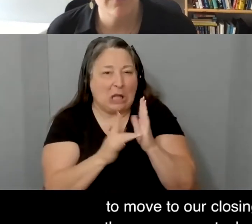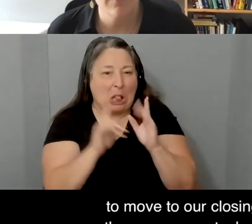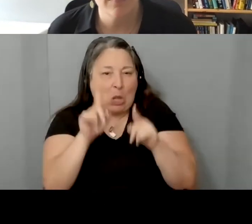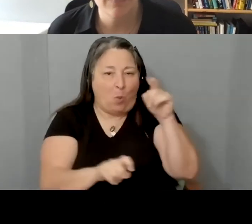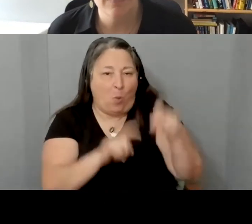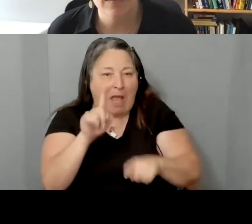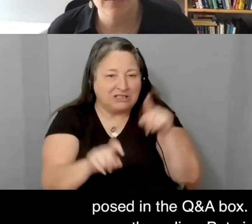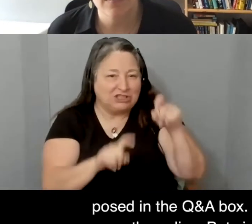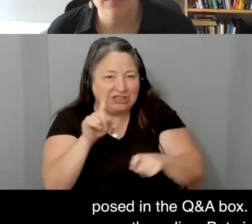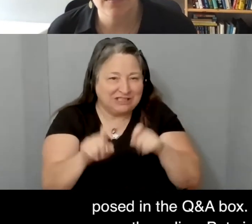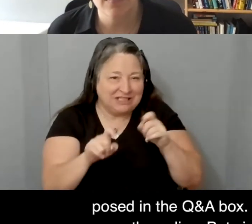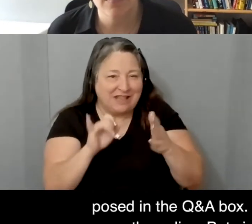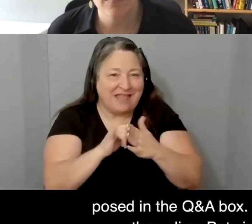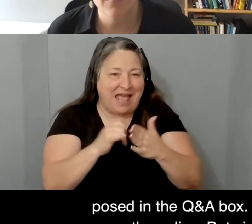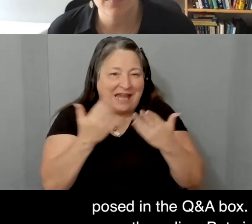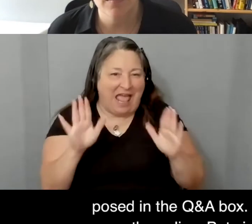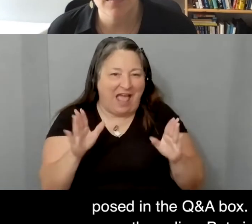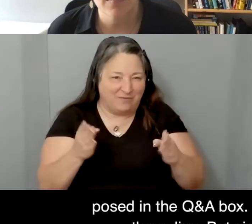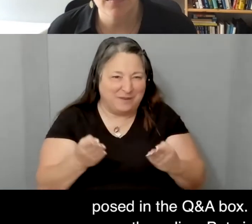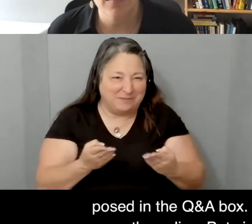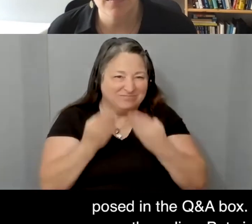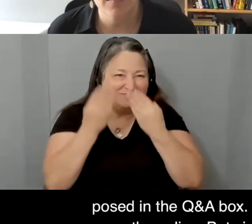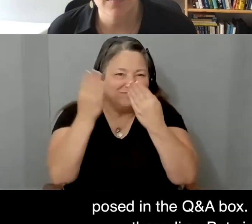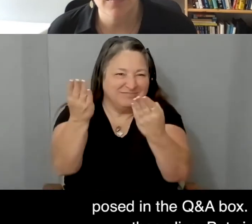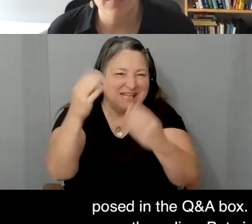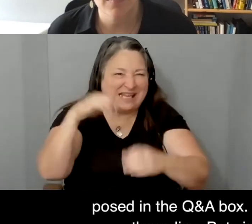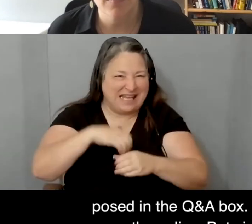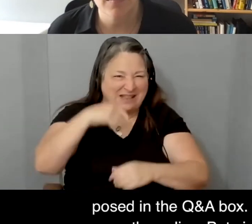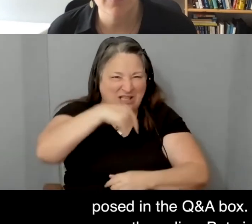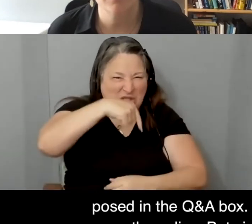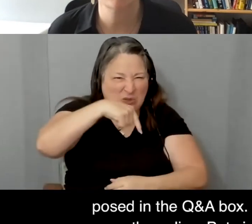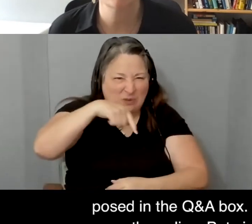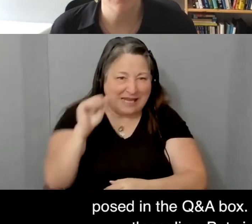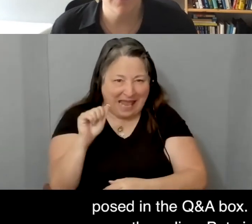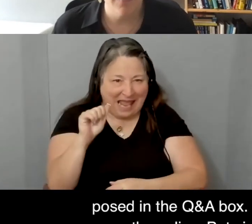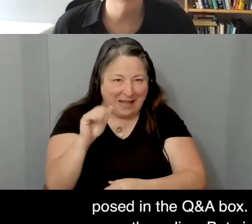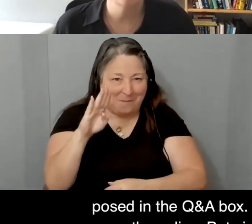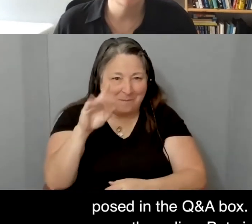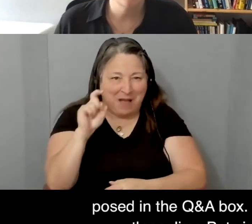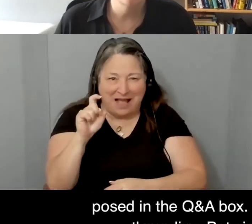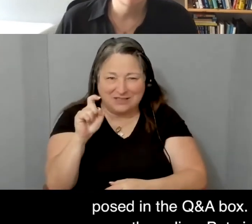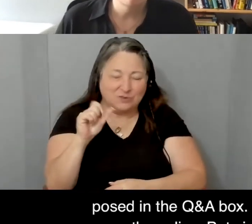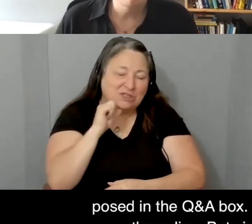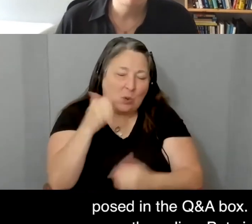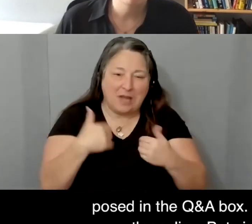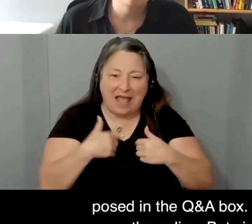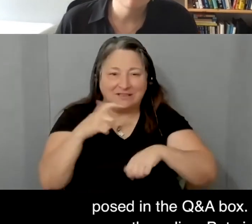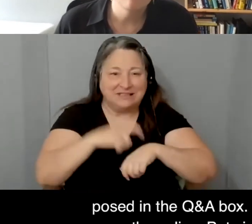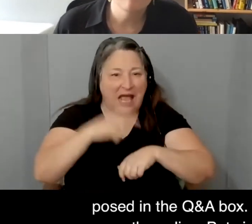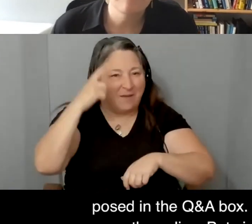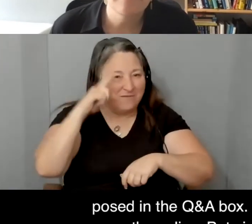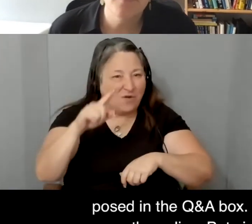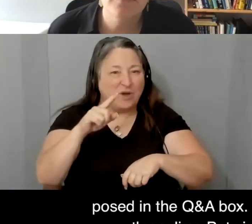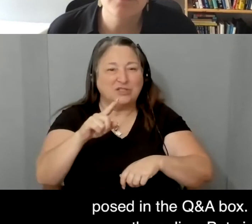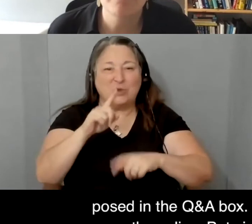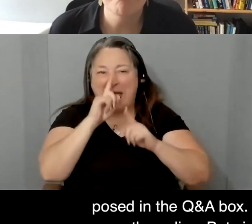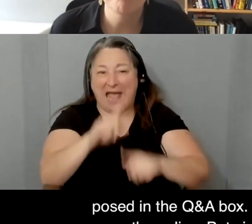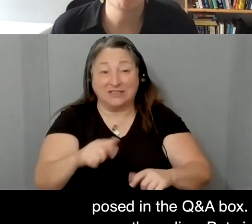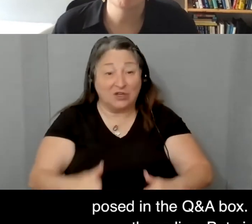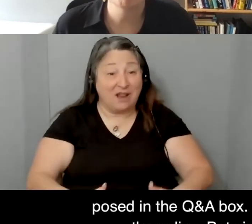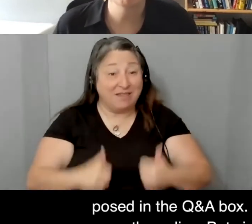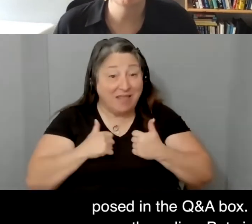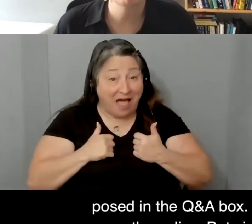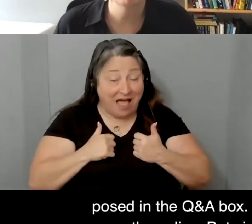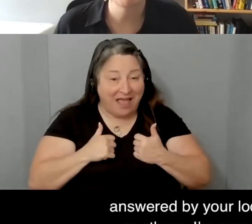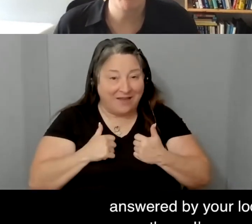have been posed in the Q&A box. We do not have time to answer those live, but since a lot